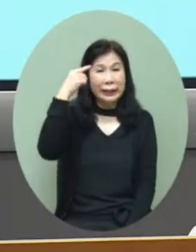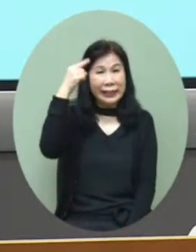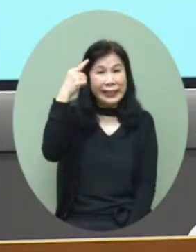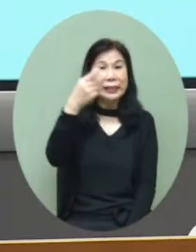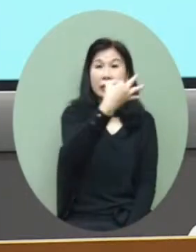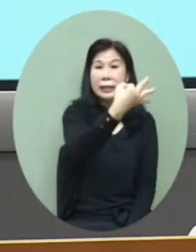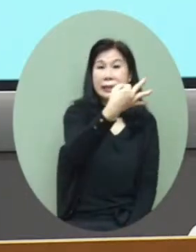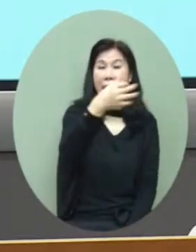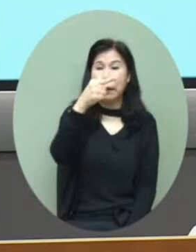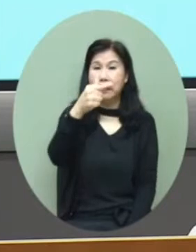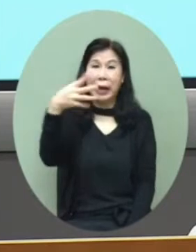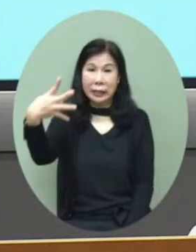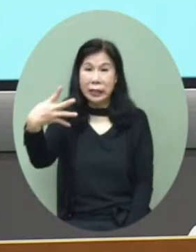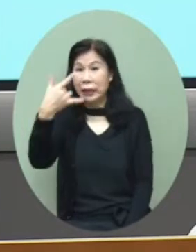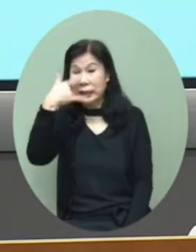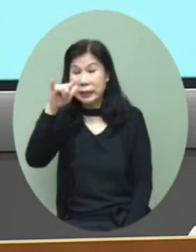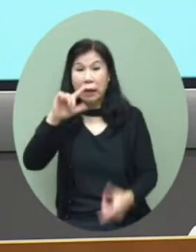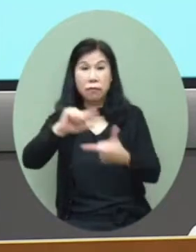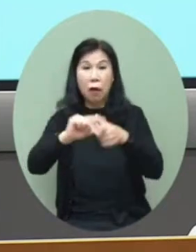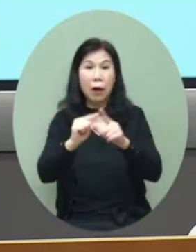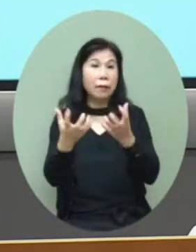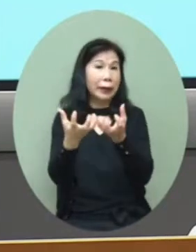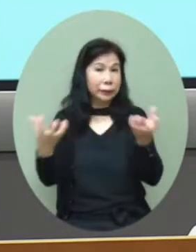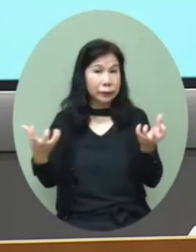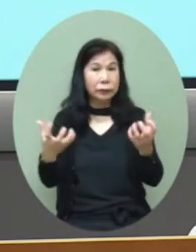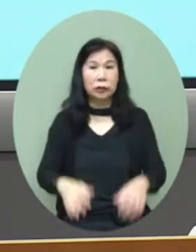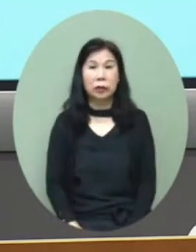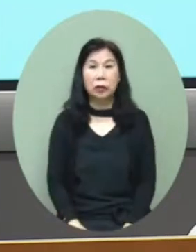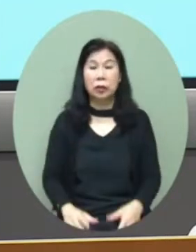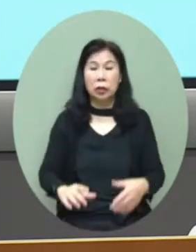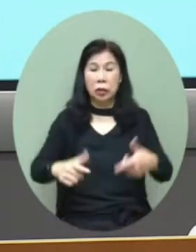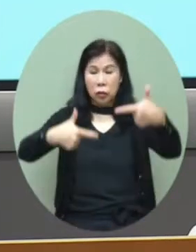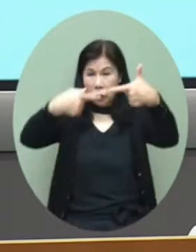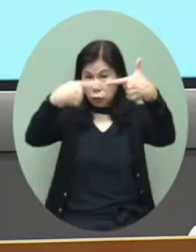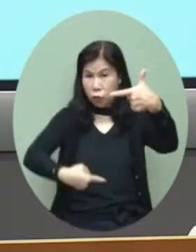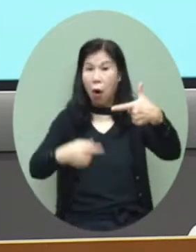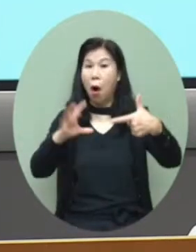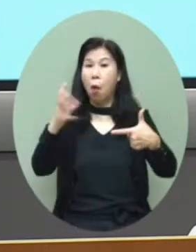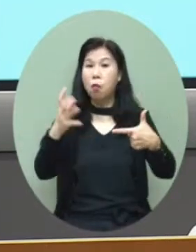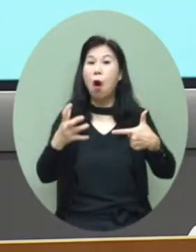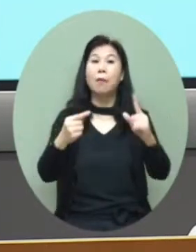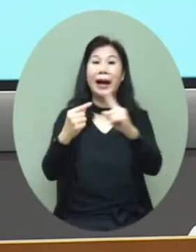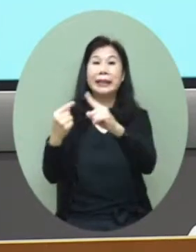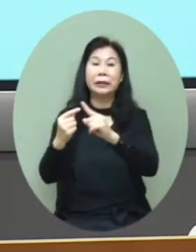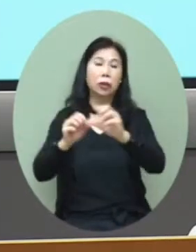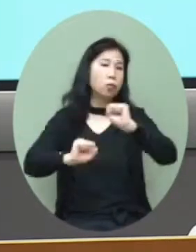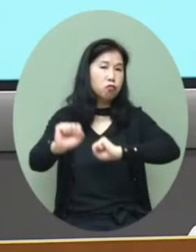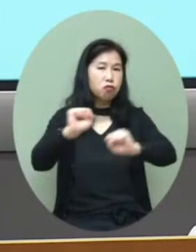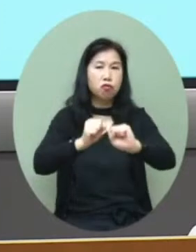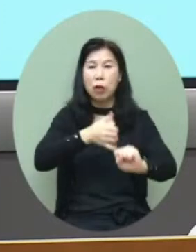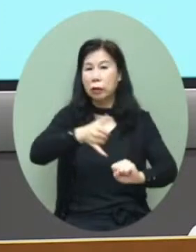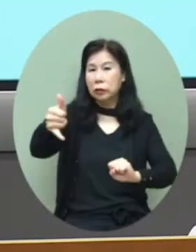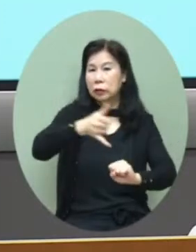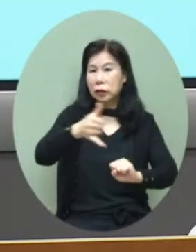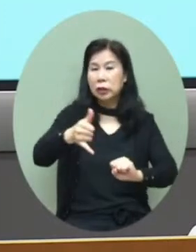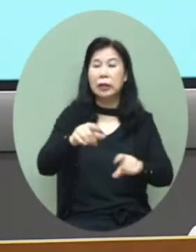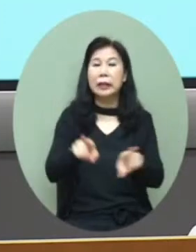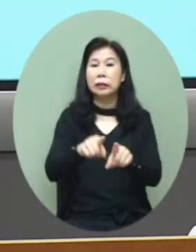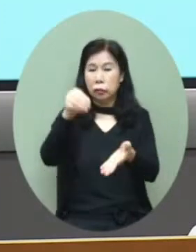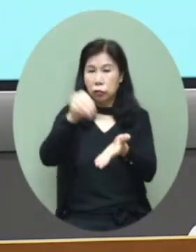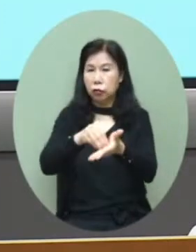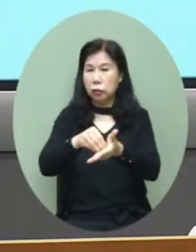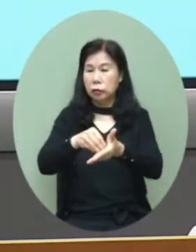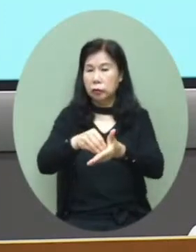amendments of our initiatives. Under the new arrangements of 3+4,